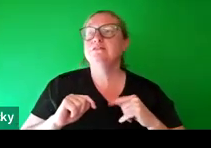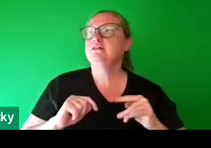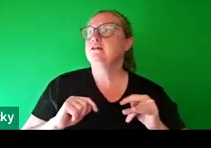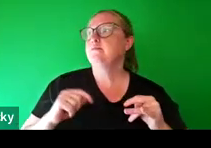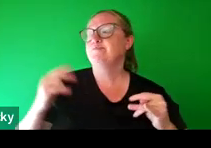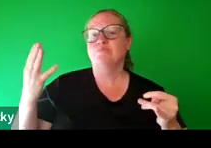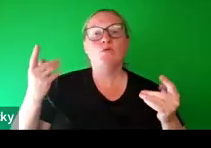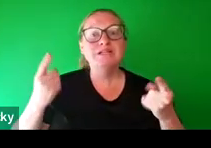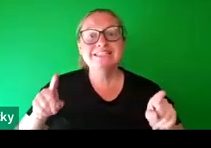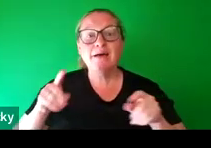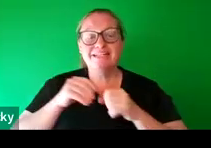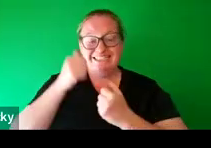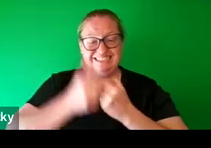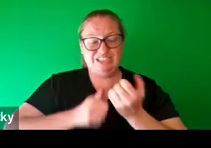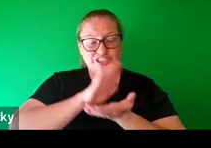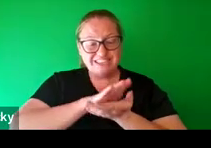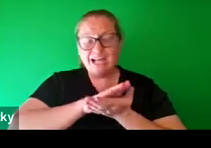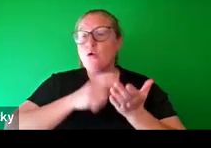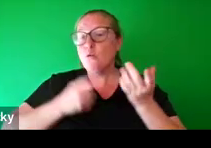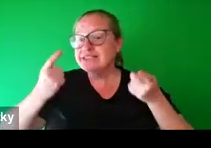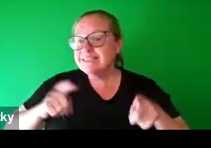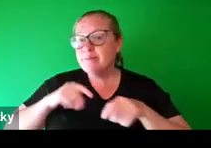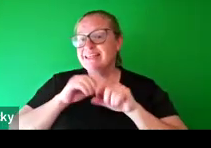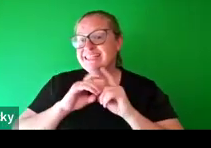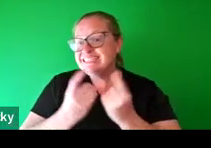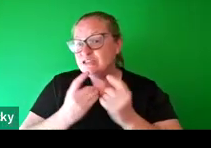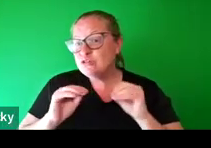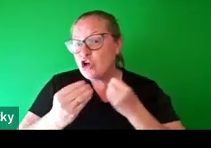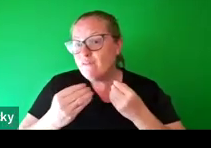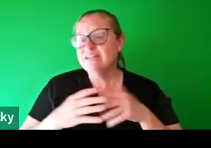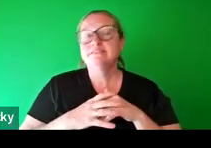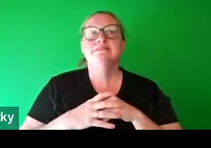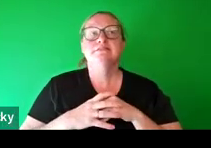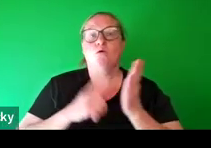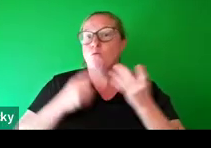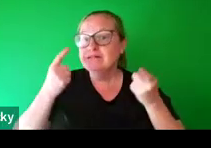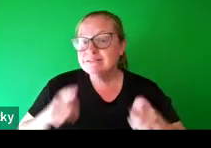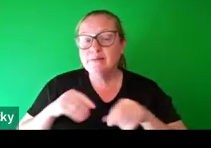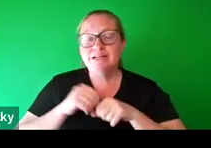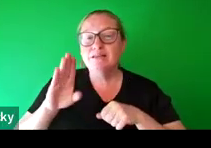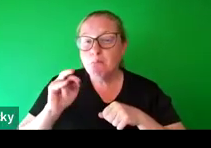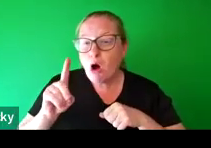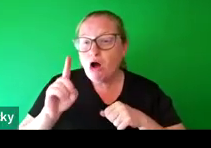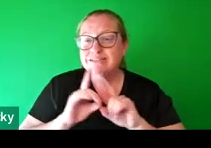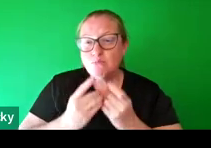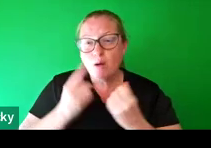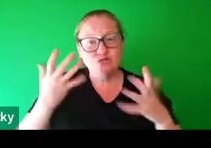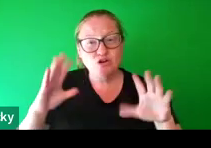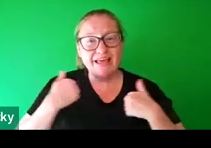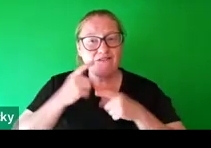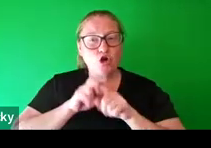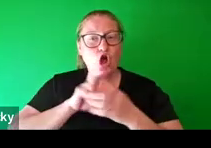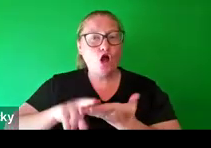what's happening at our sites, what's happening at the district office, also what's happening in our bond department, because we do have contracts for